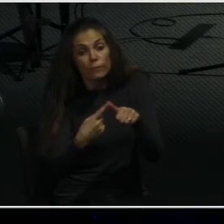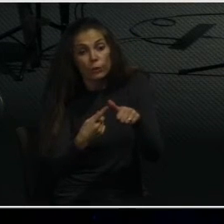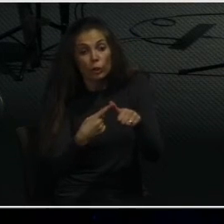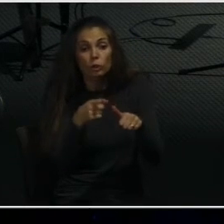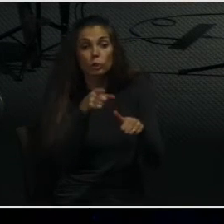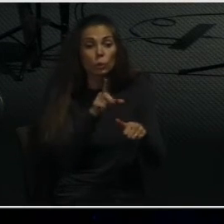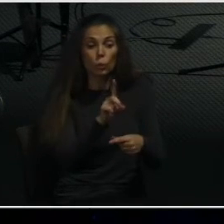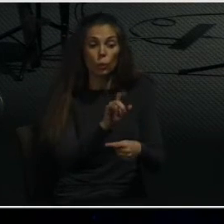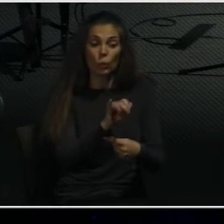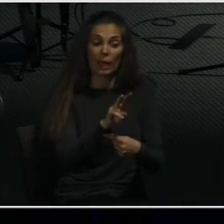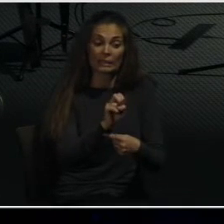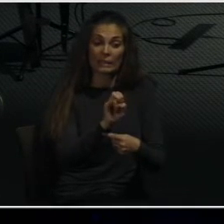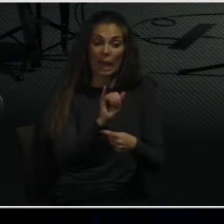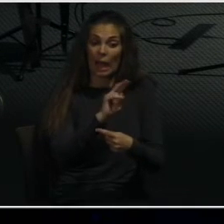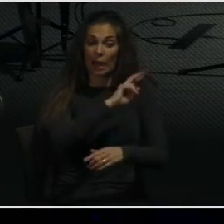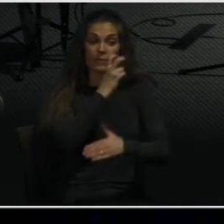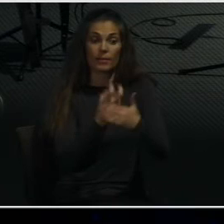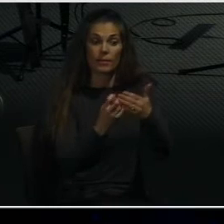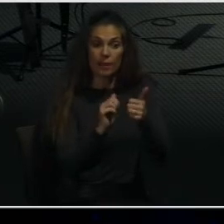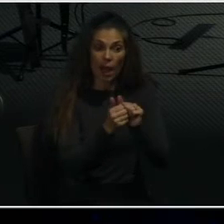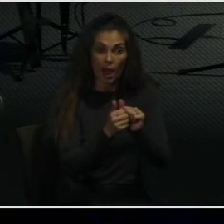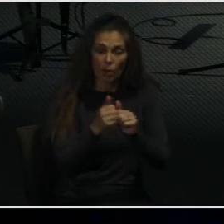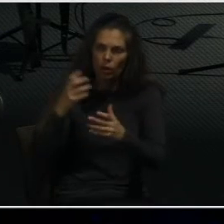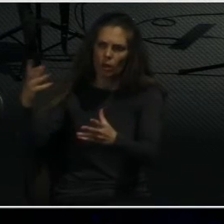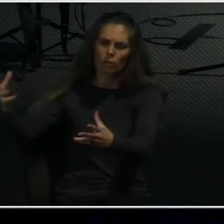work in your own life.